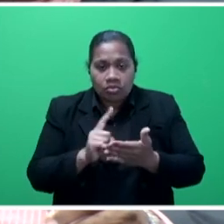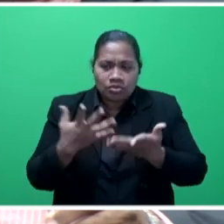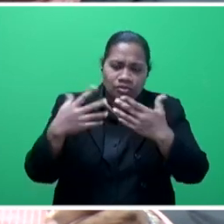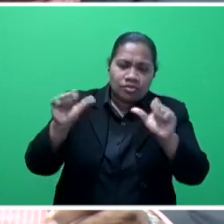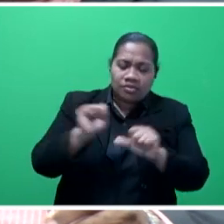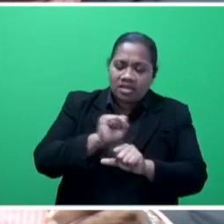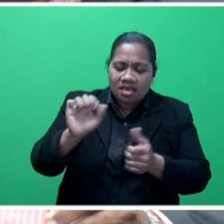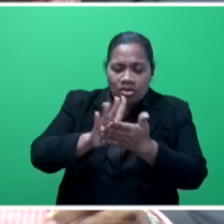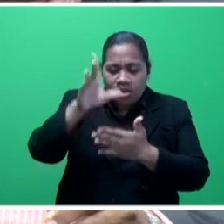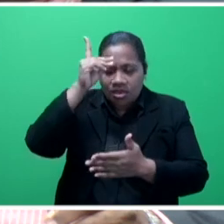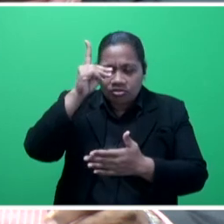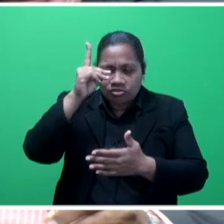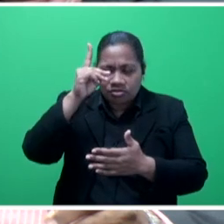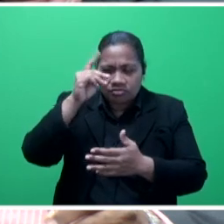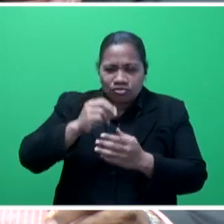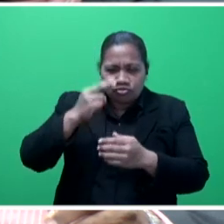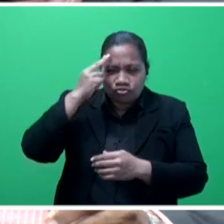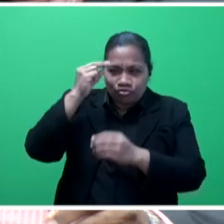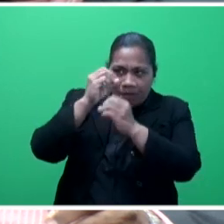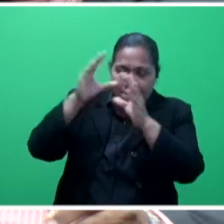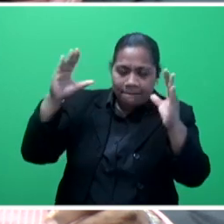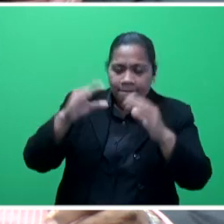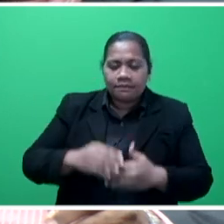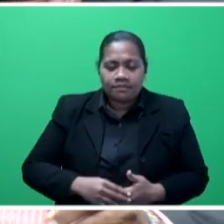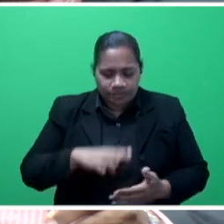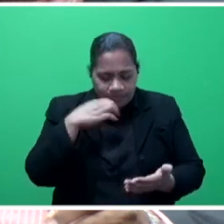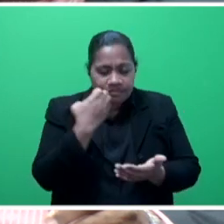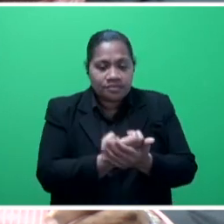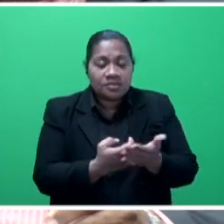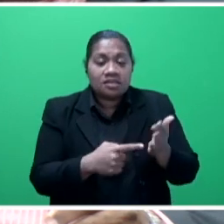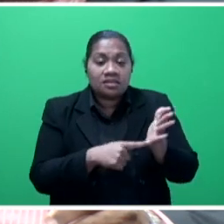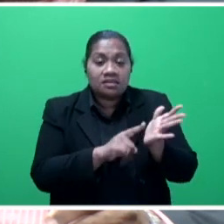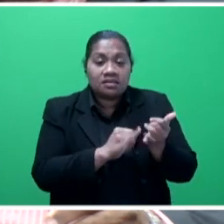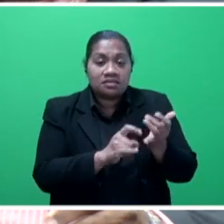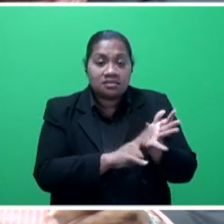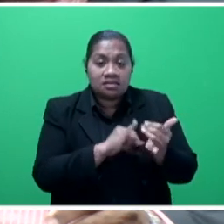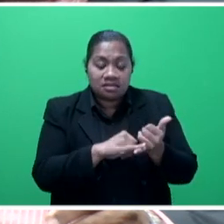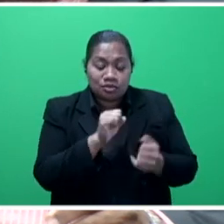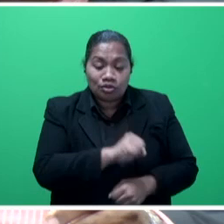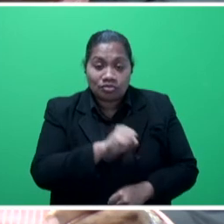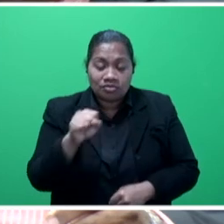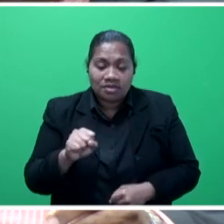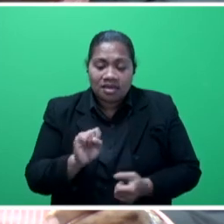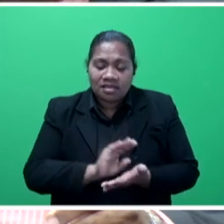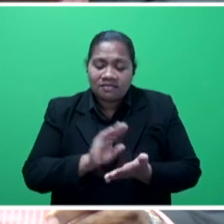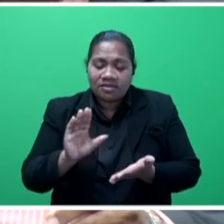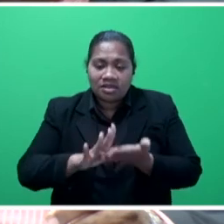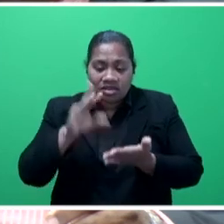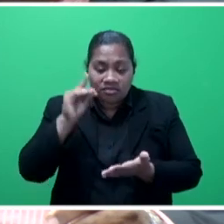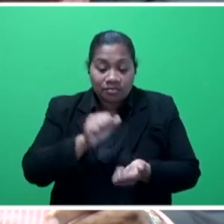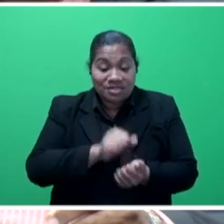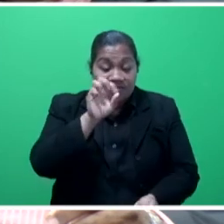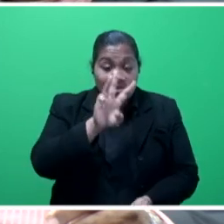educational dreams. It is evident through TSLS sponsorship and funding of education from Certificate 3